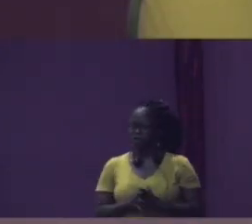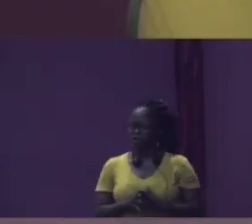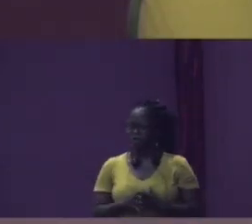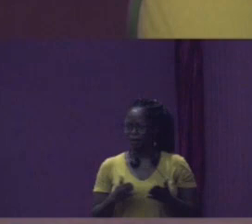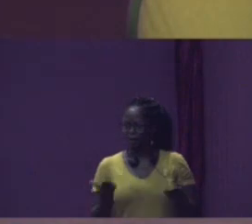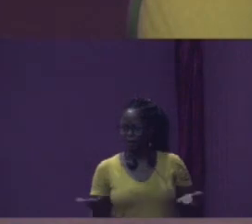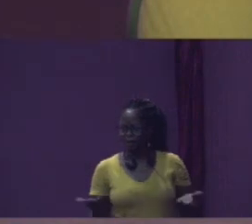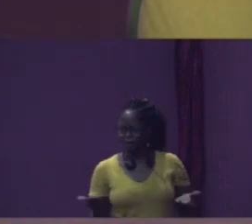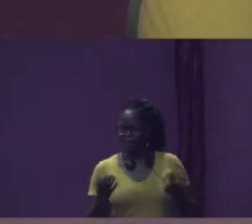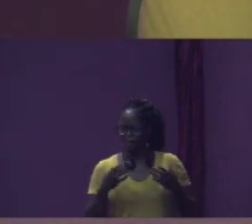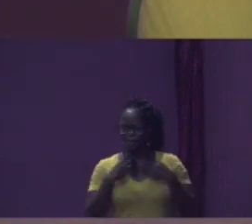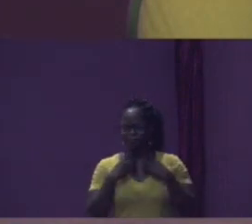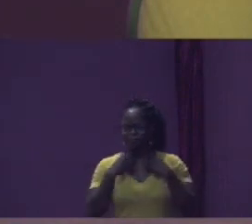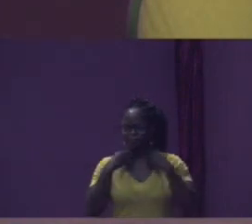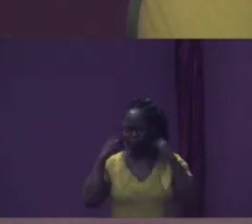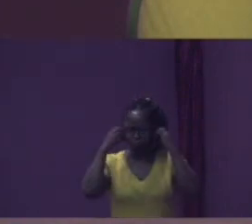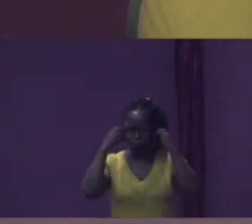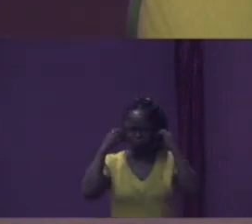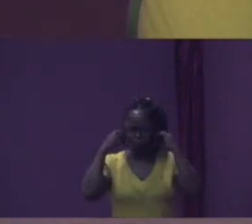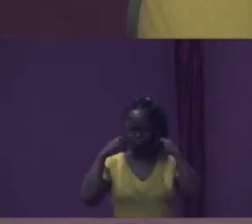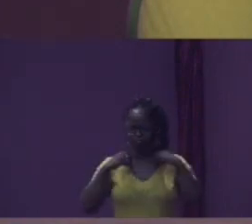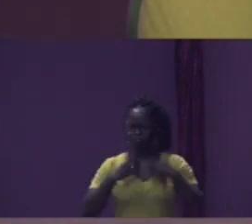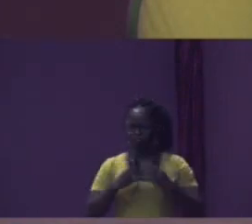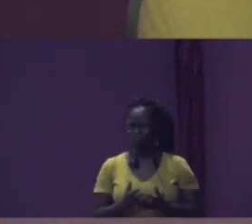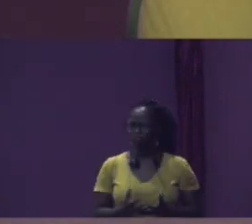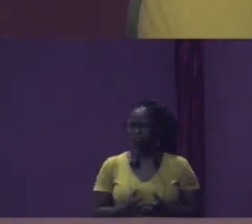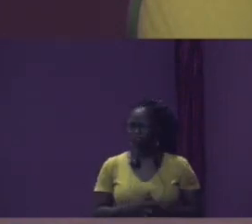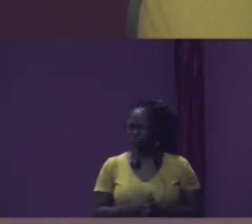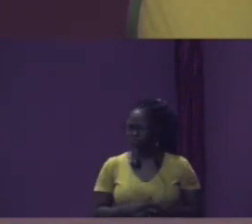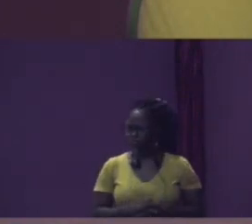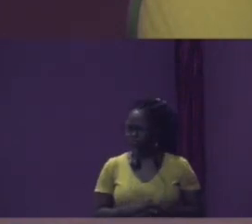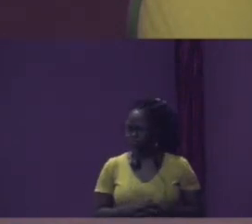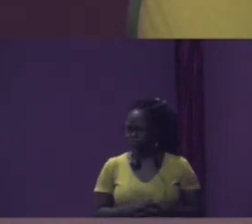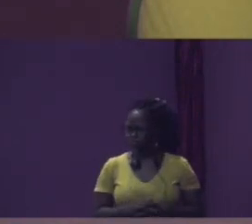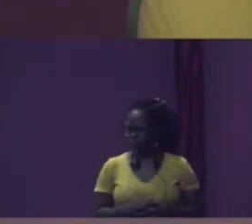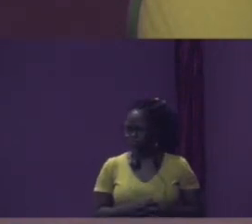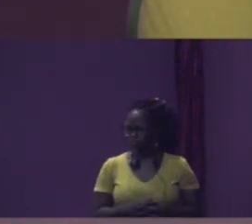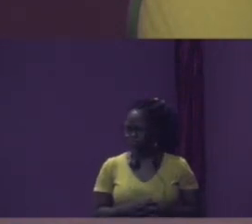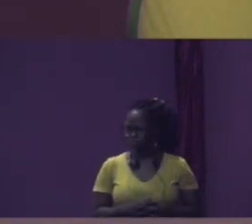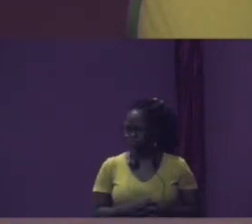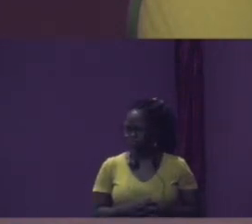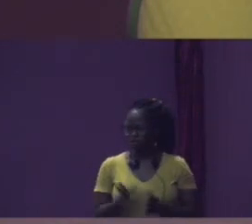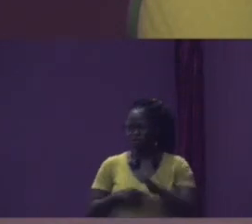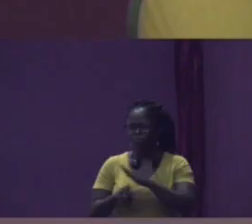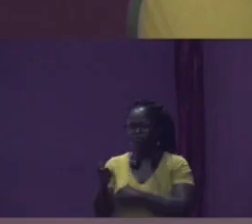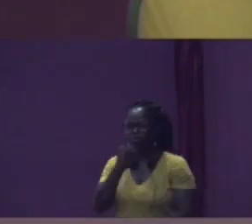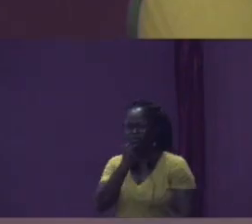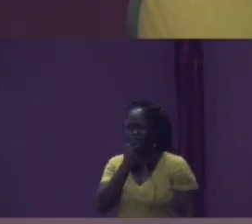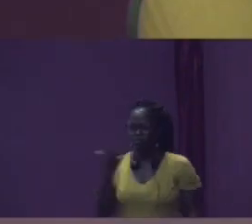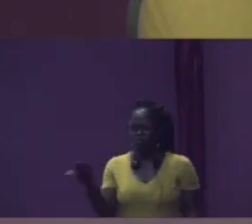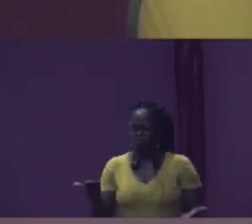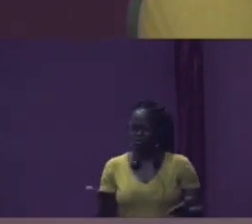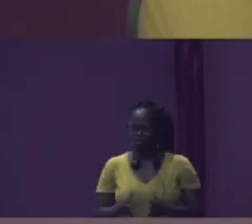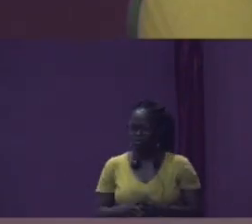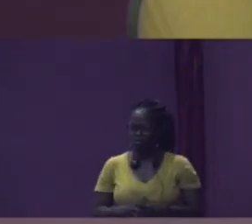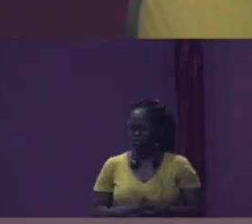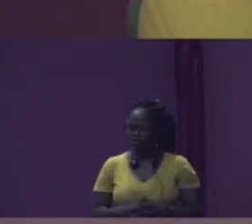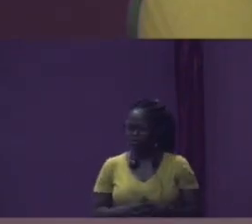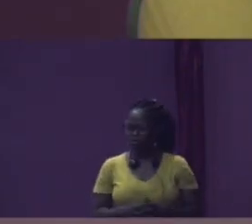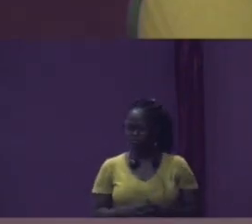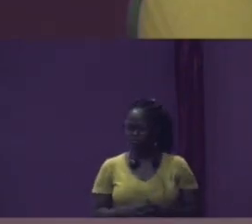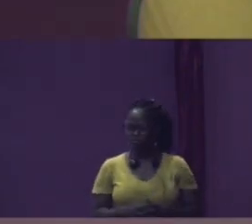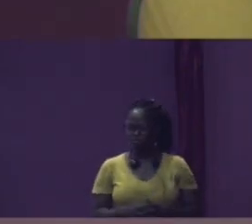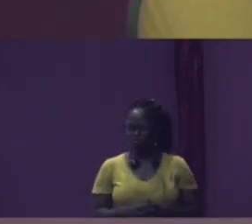knowledge, cultural knowledge that comes from the local sited and the